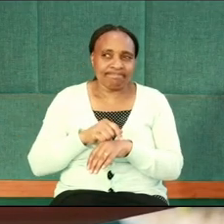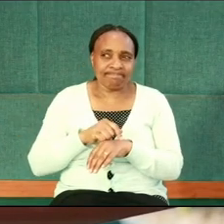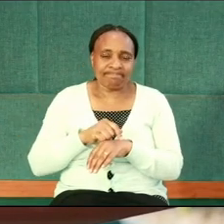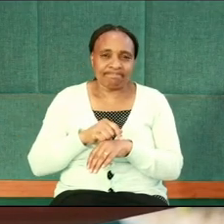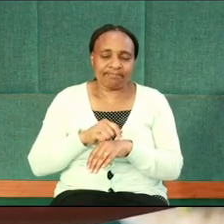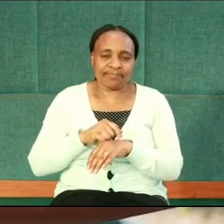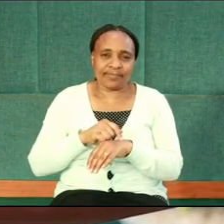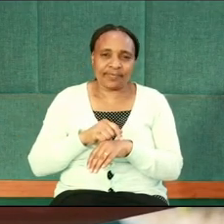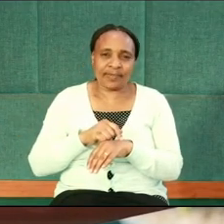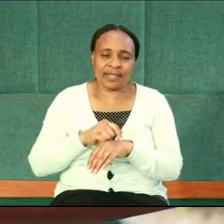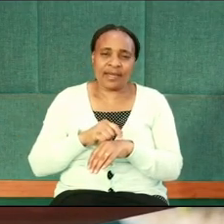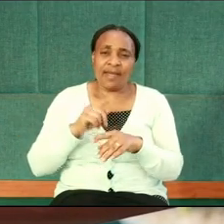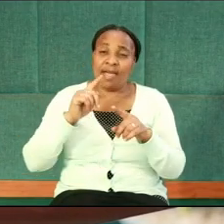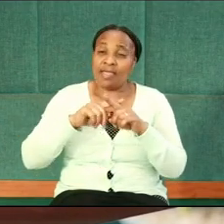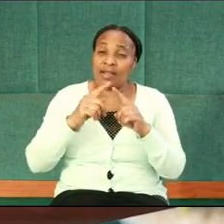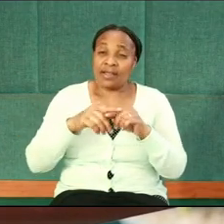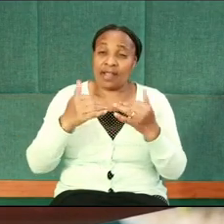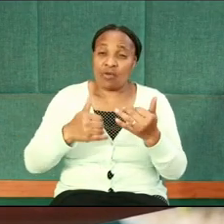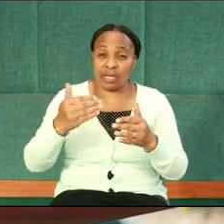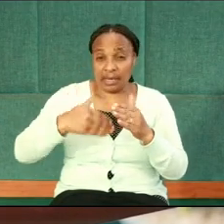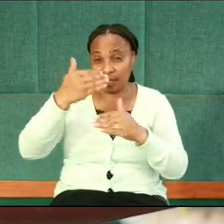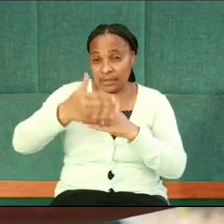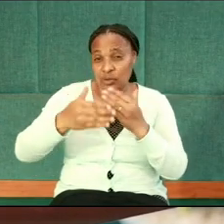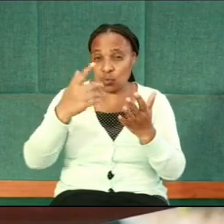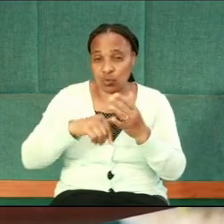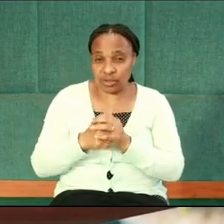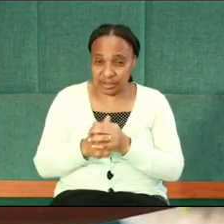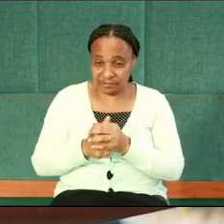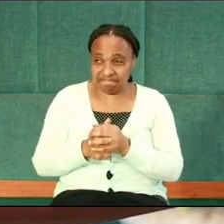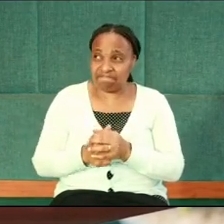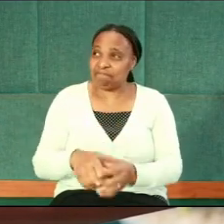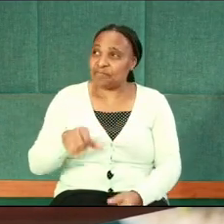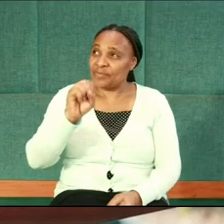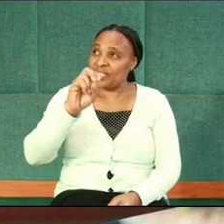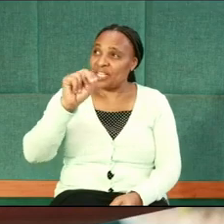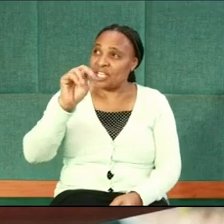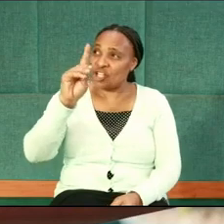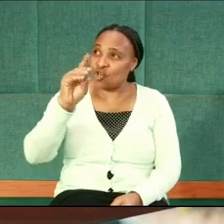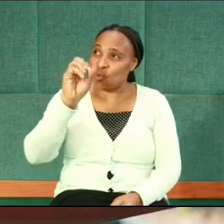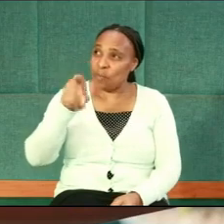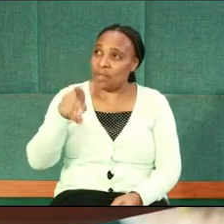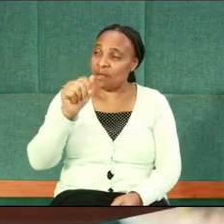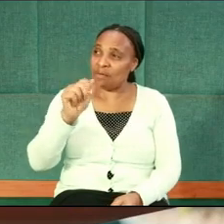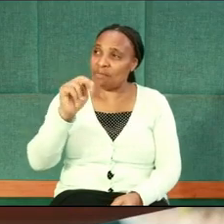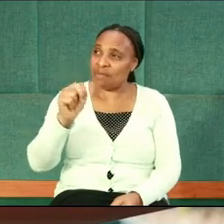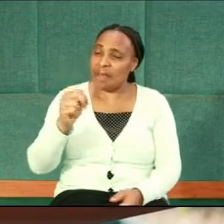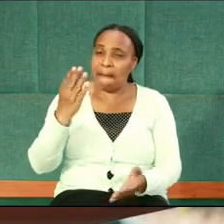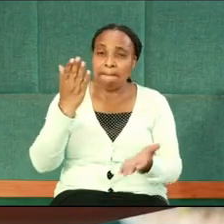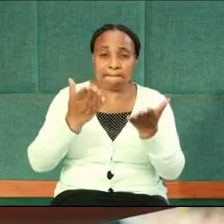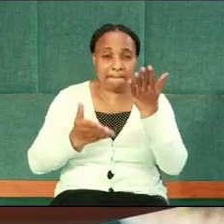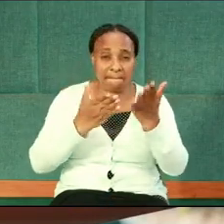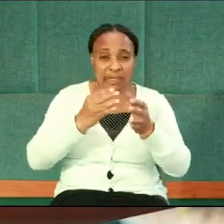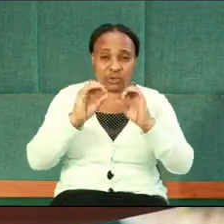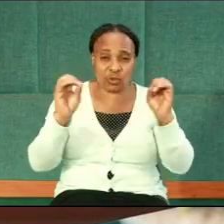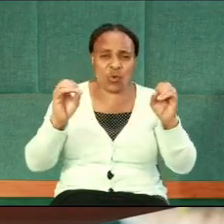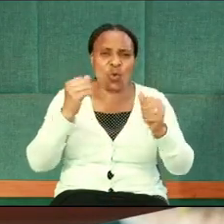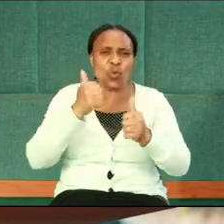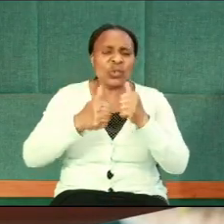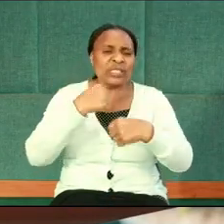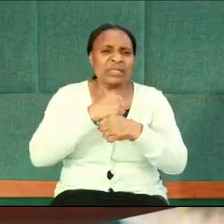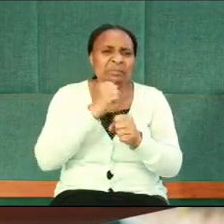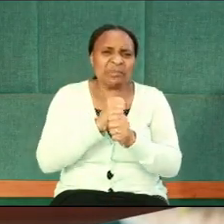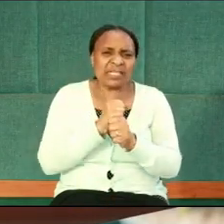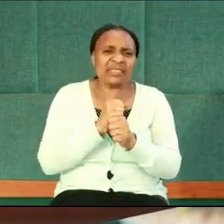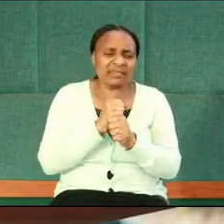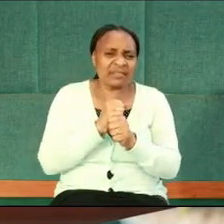Psychological traumas. Then the next one is endocrine imbalances, influences of mental conditions. This can cause, and I think